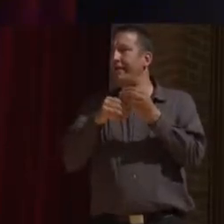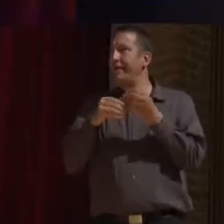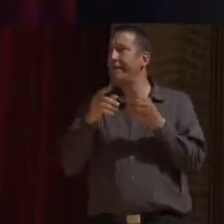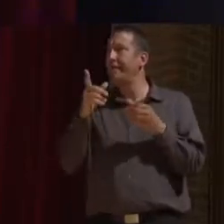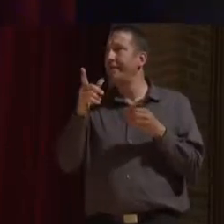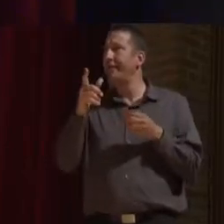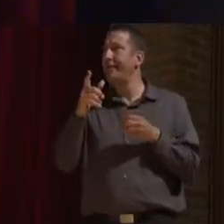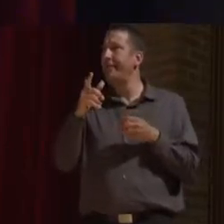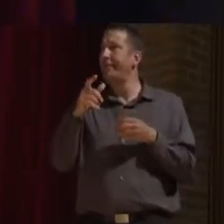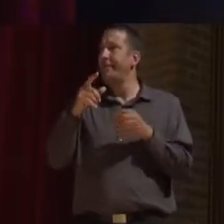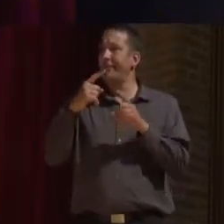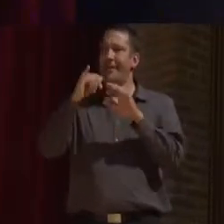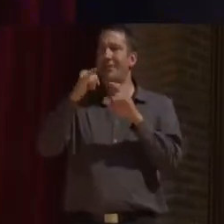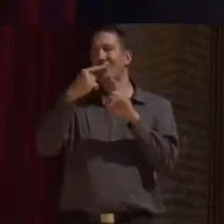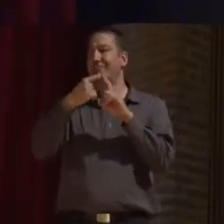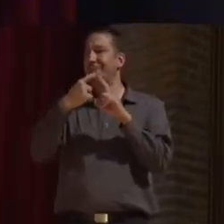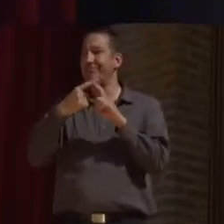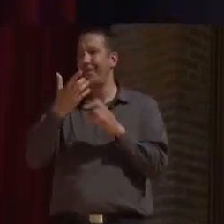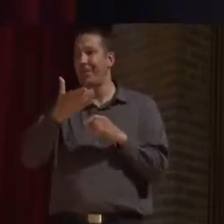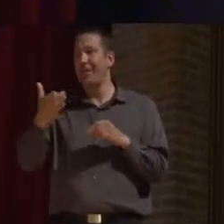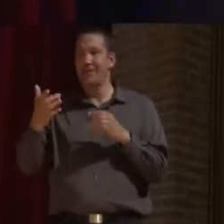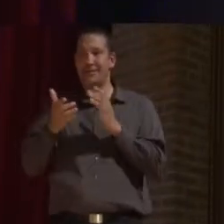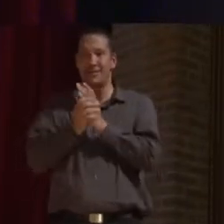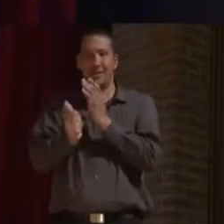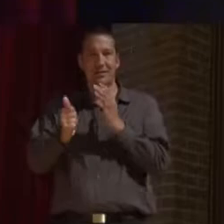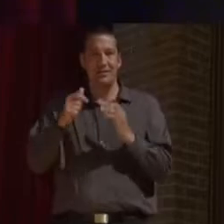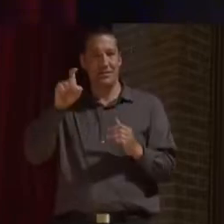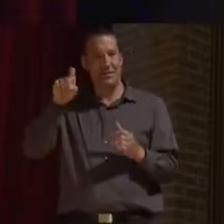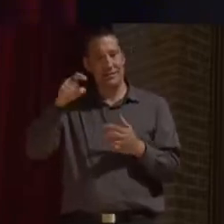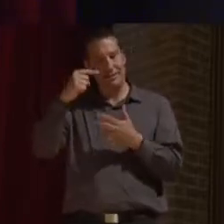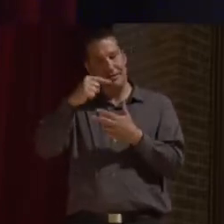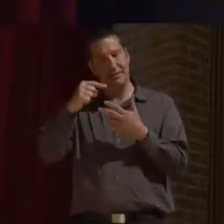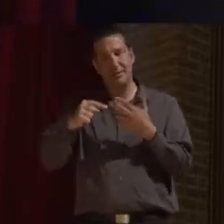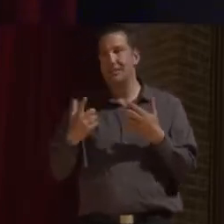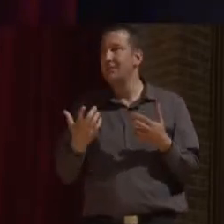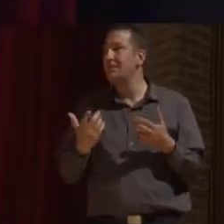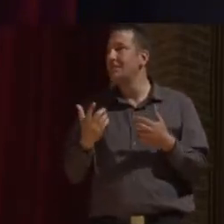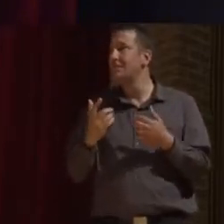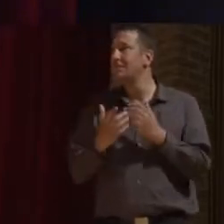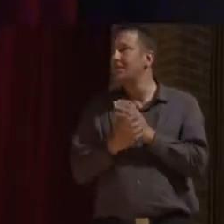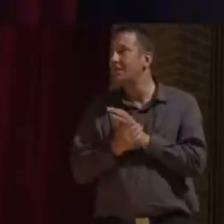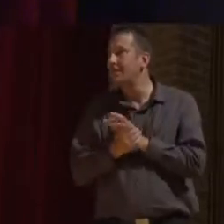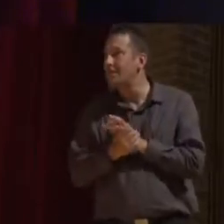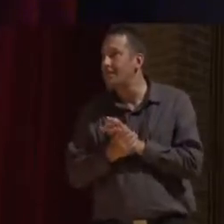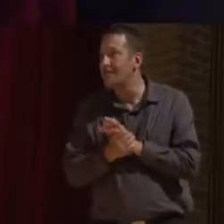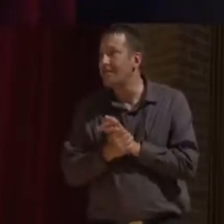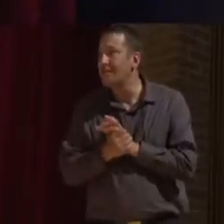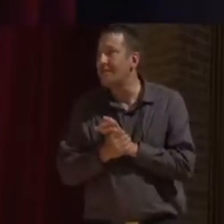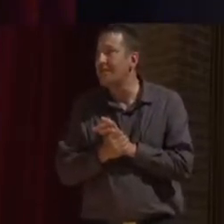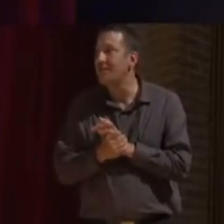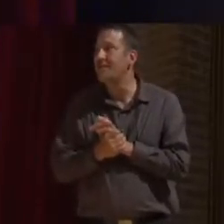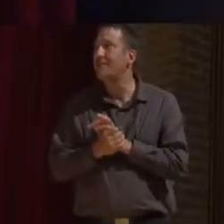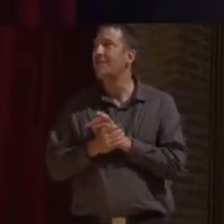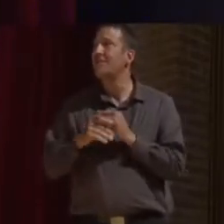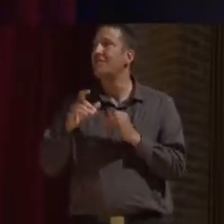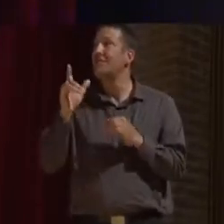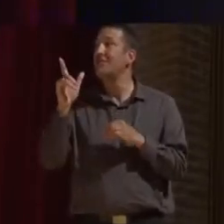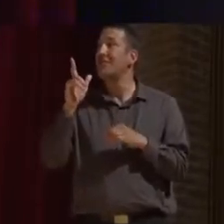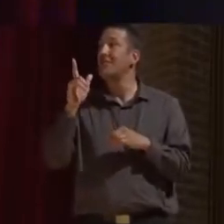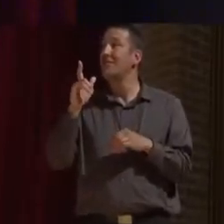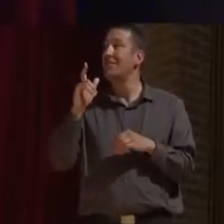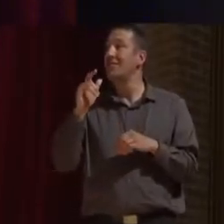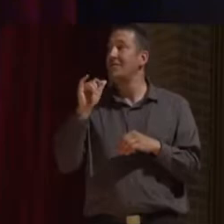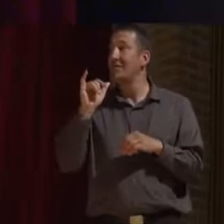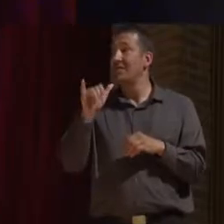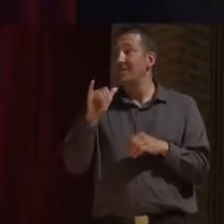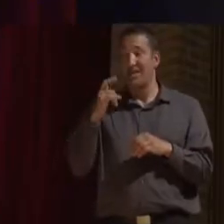different strengths or those universal skills we want? In addition to the norms, I